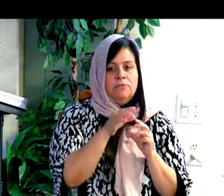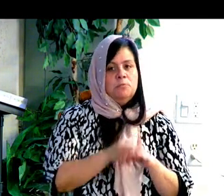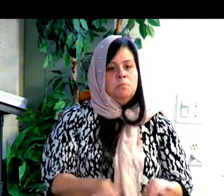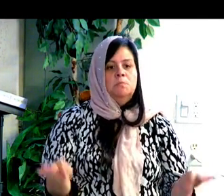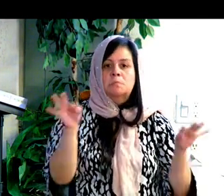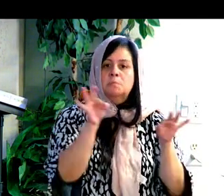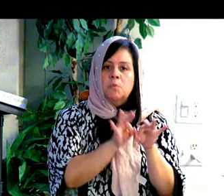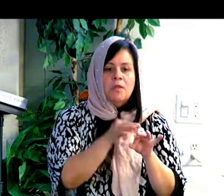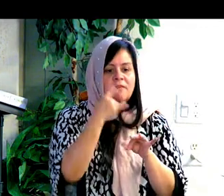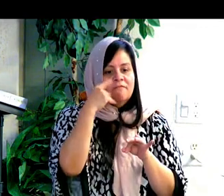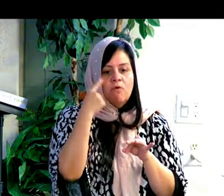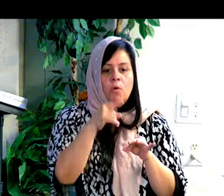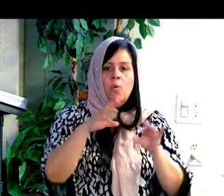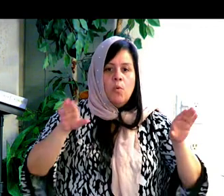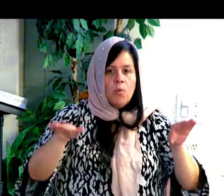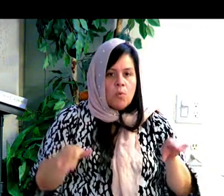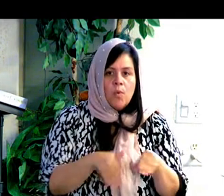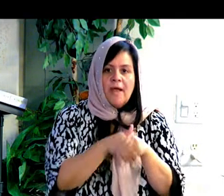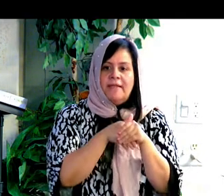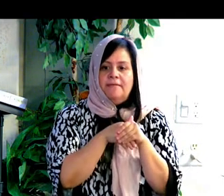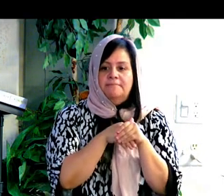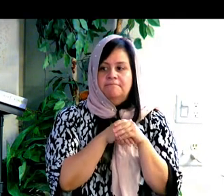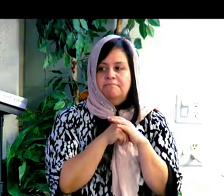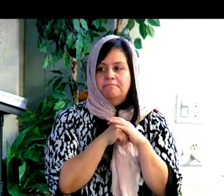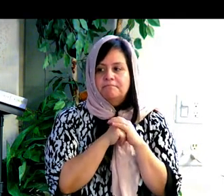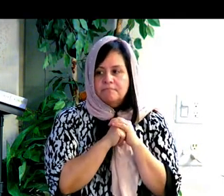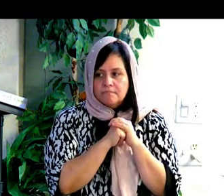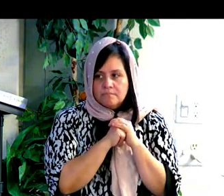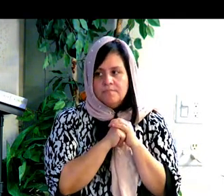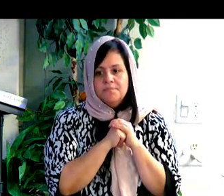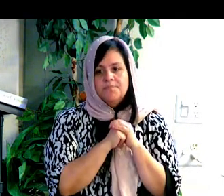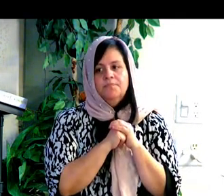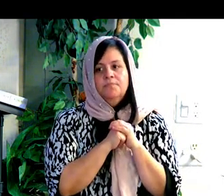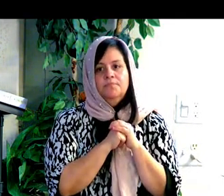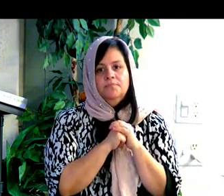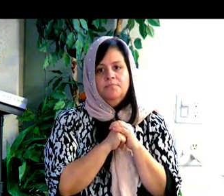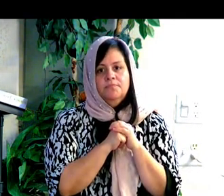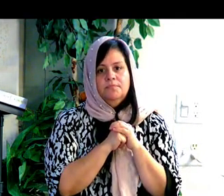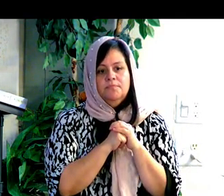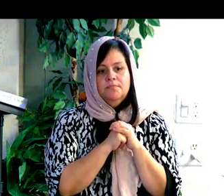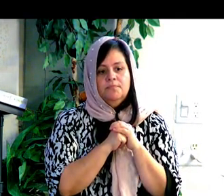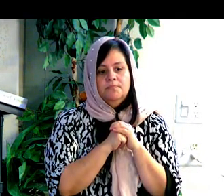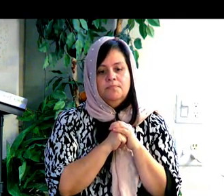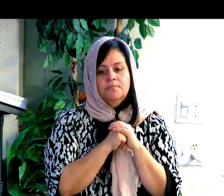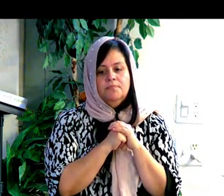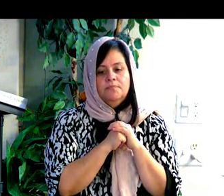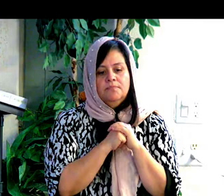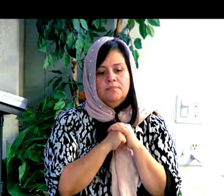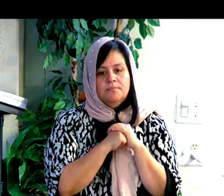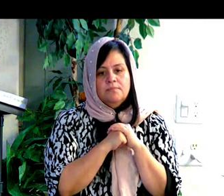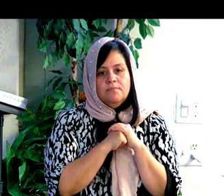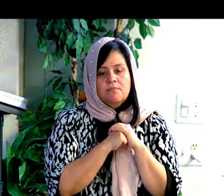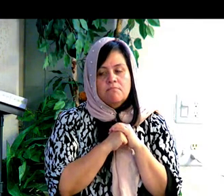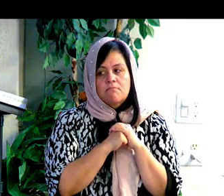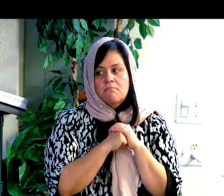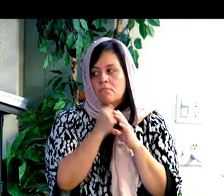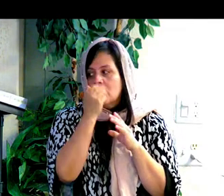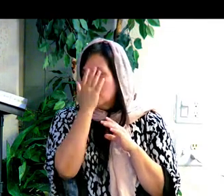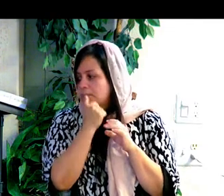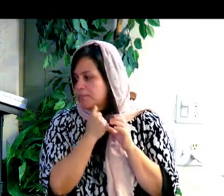La razón que los rabinos dicen que eso se trata sobre la boda hebrea. Right. Is because